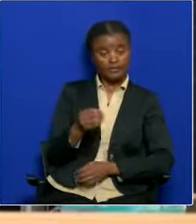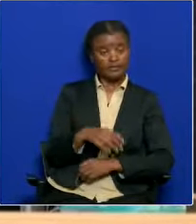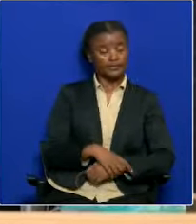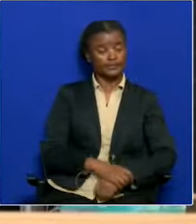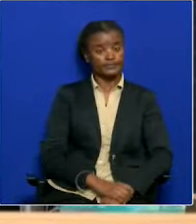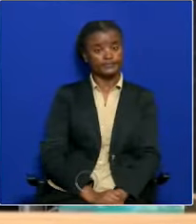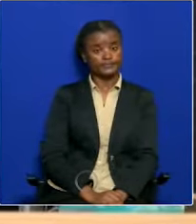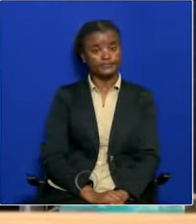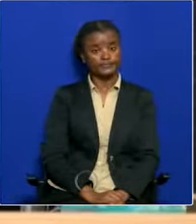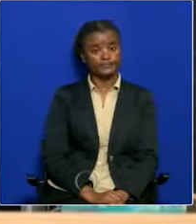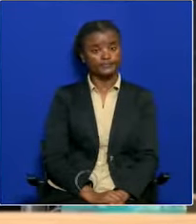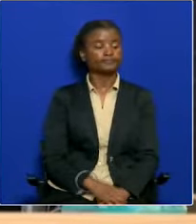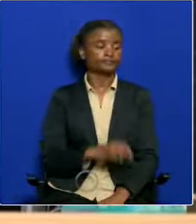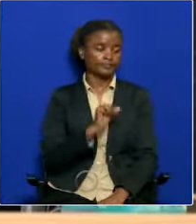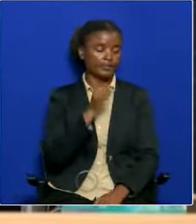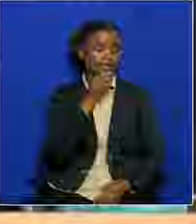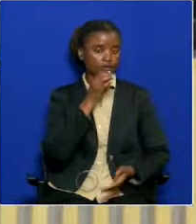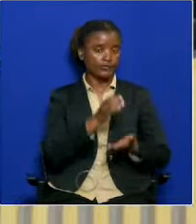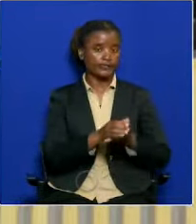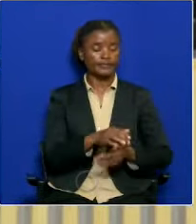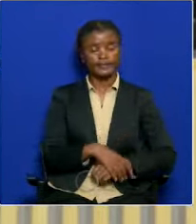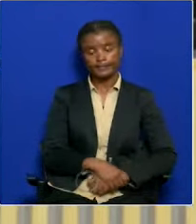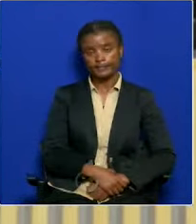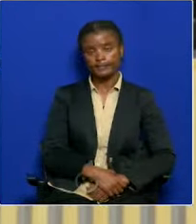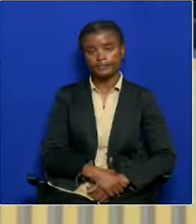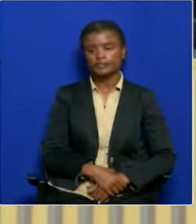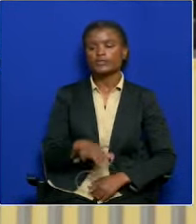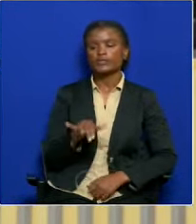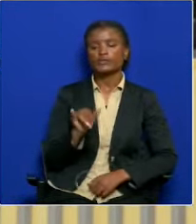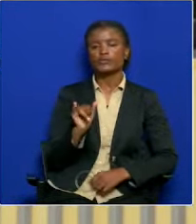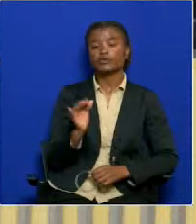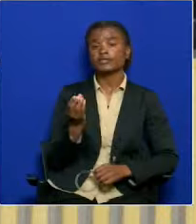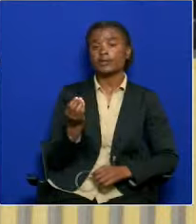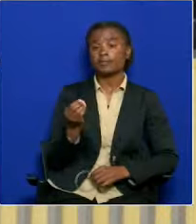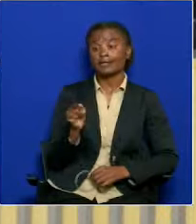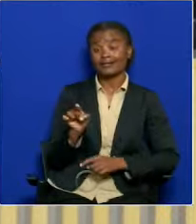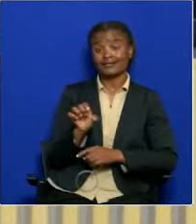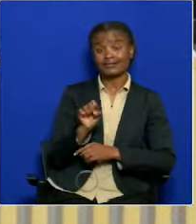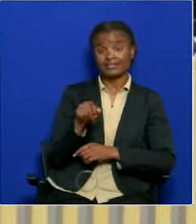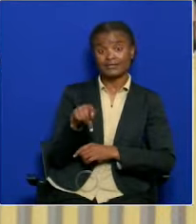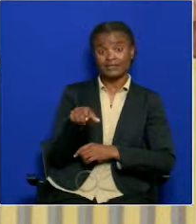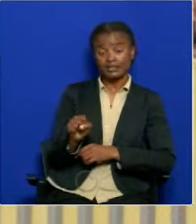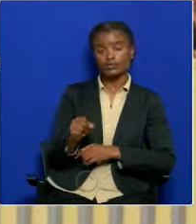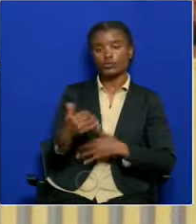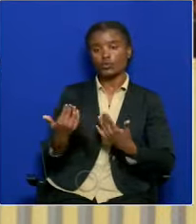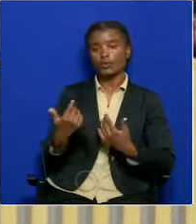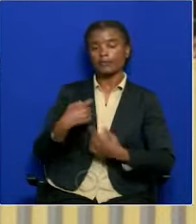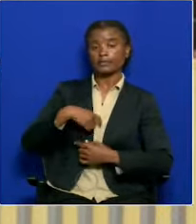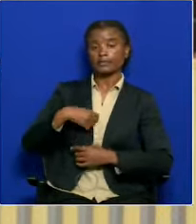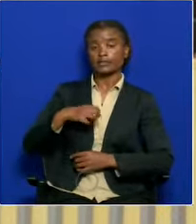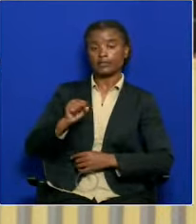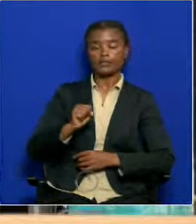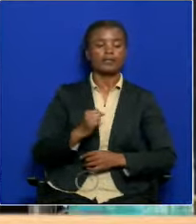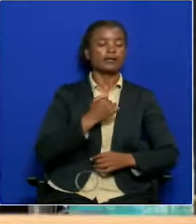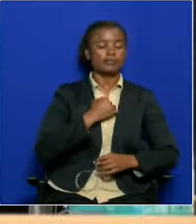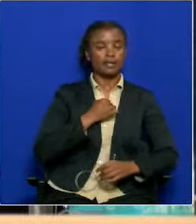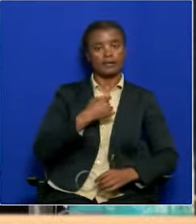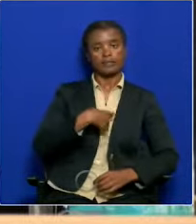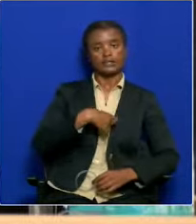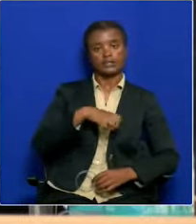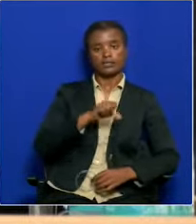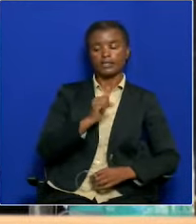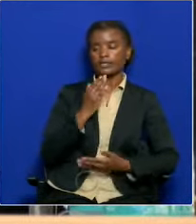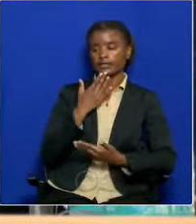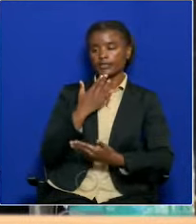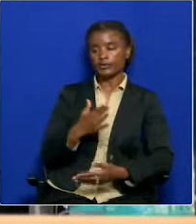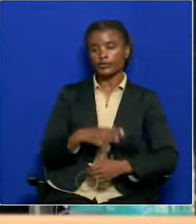I confirm. And which number is this? Is this the SAPS or your personal number? It's my personal number. Thank you, General. And then if